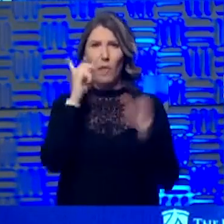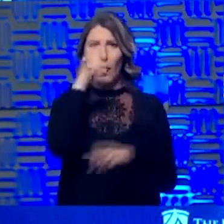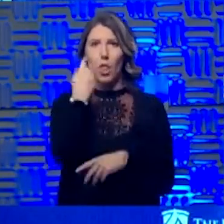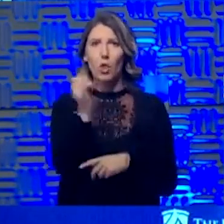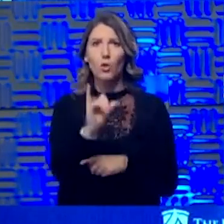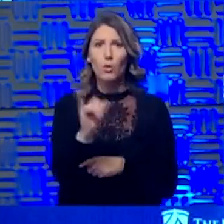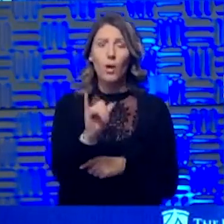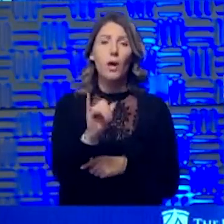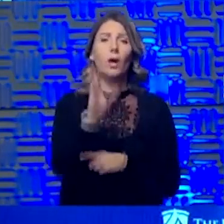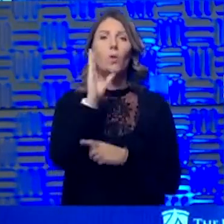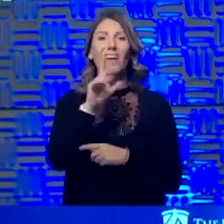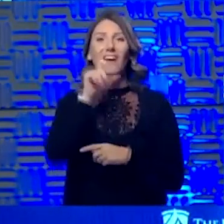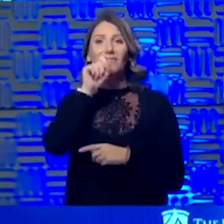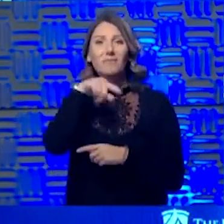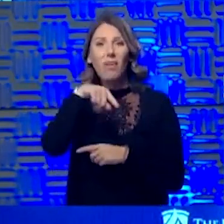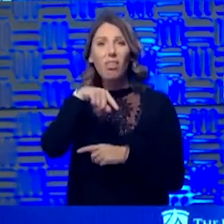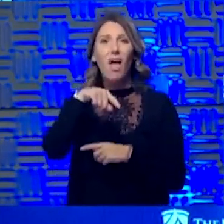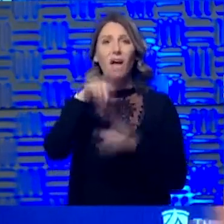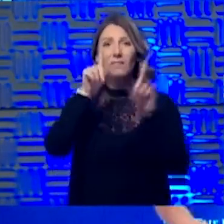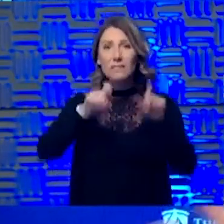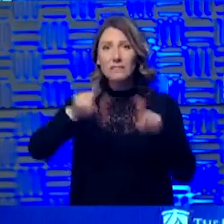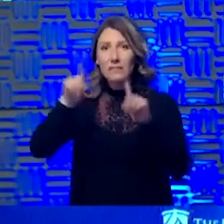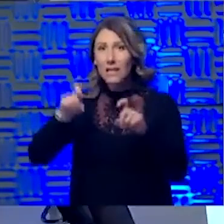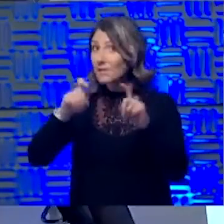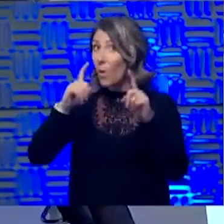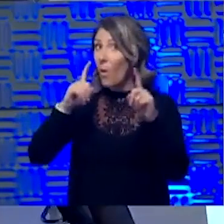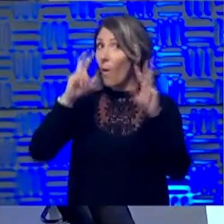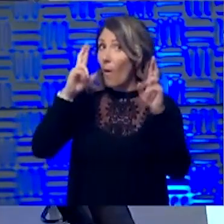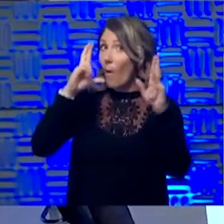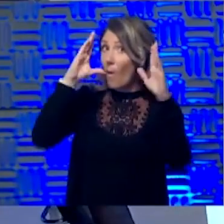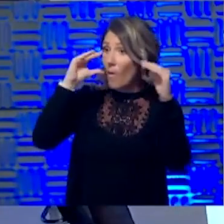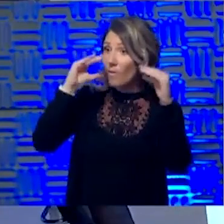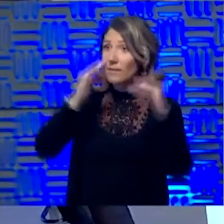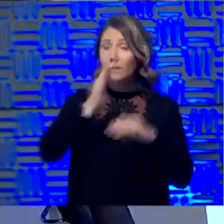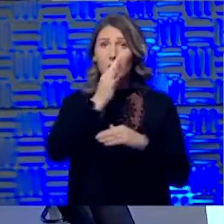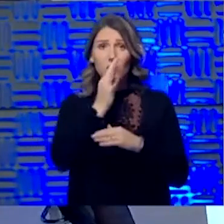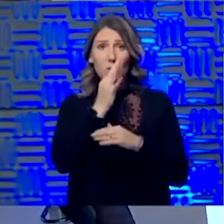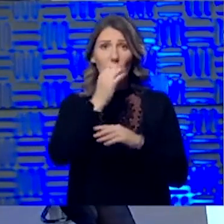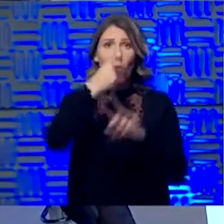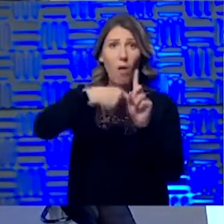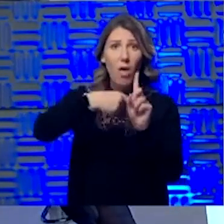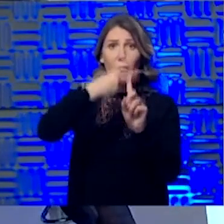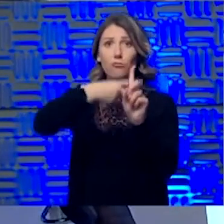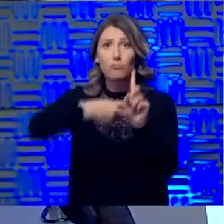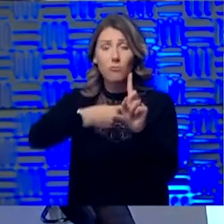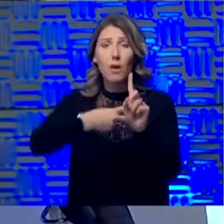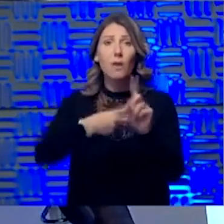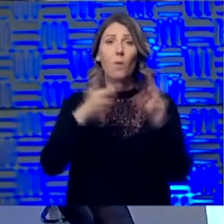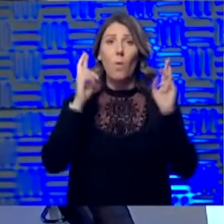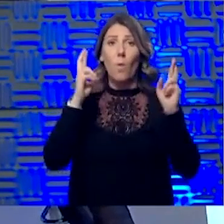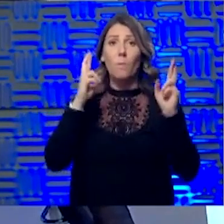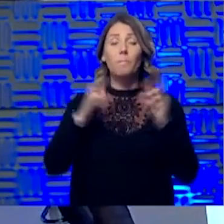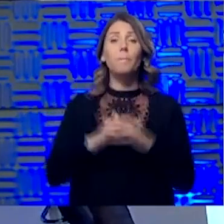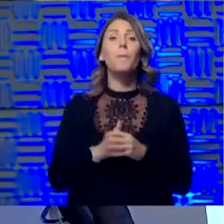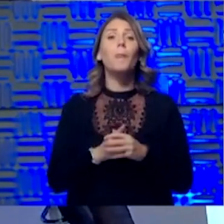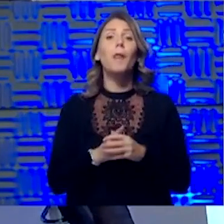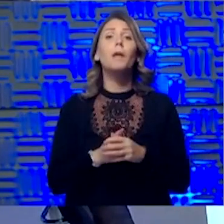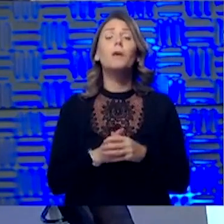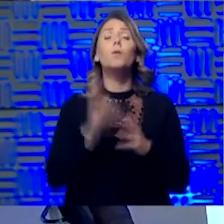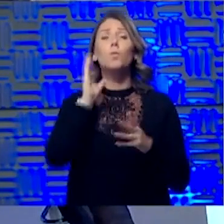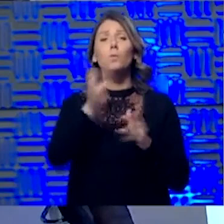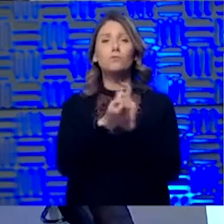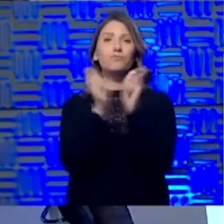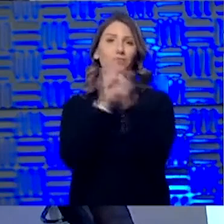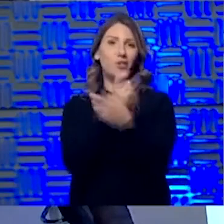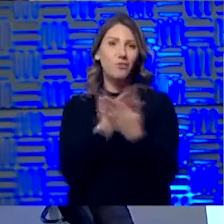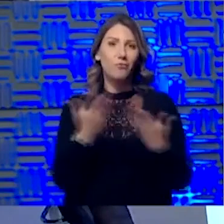salival testing sometime in the next month or 2 months, 3 months, something like that. I think that'll be a bit of a game changer. And I think if